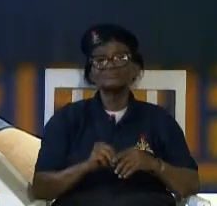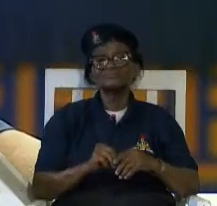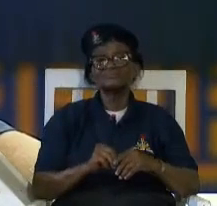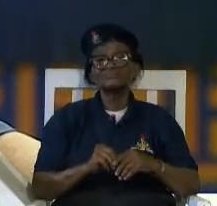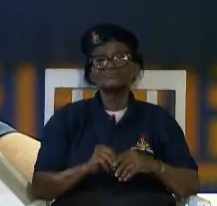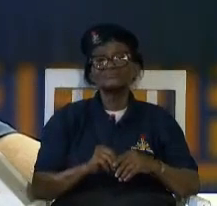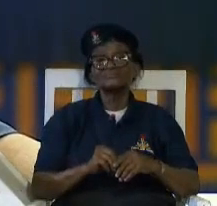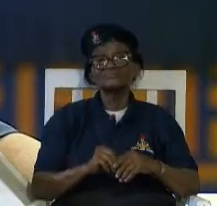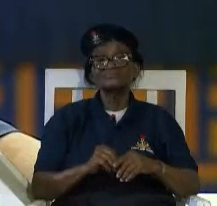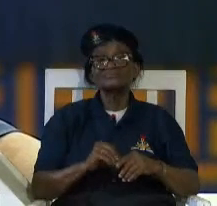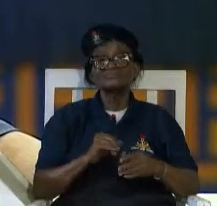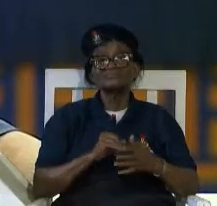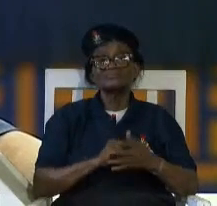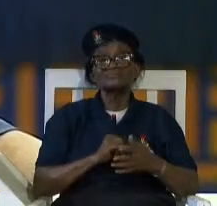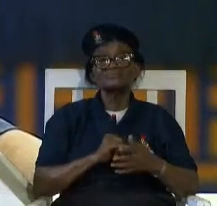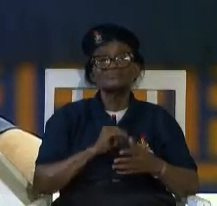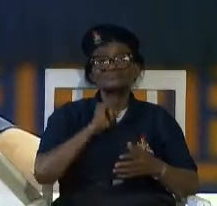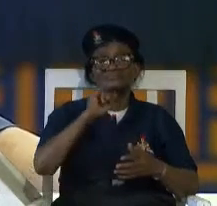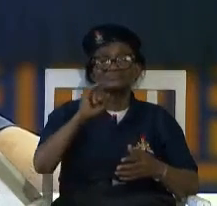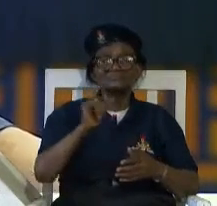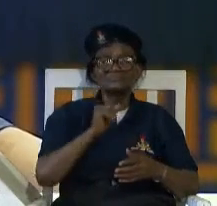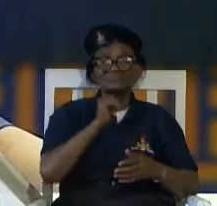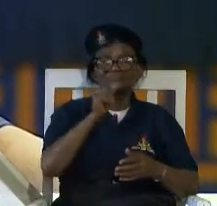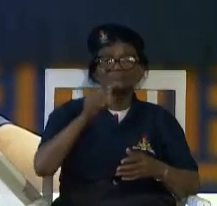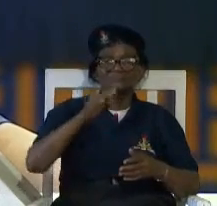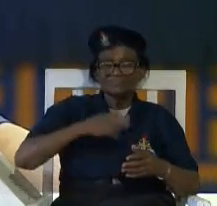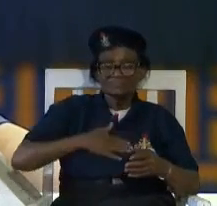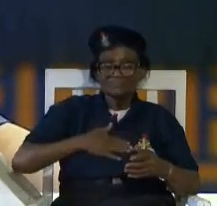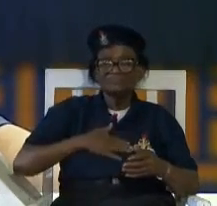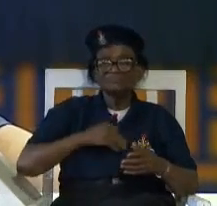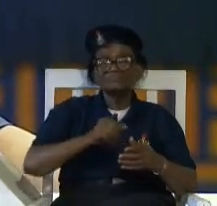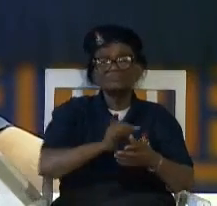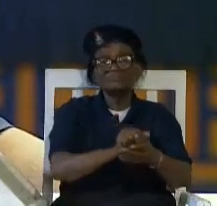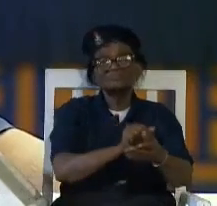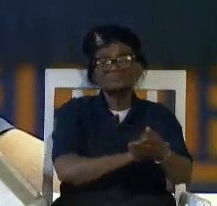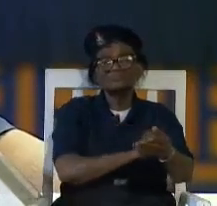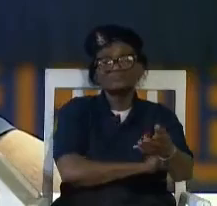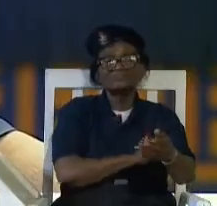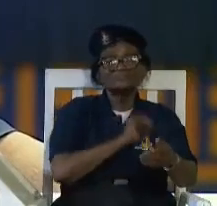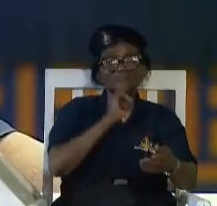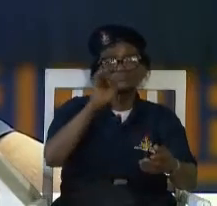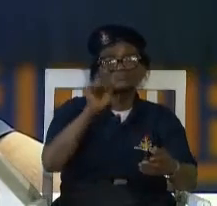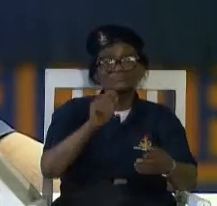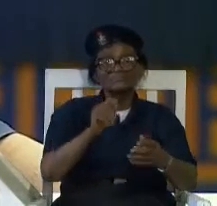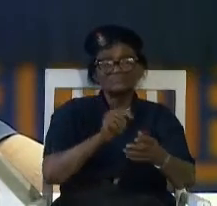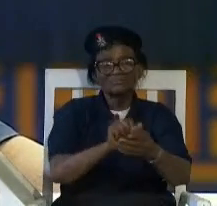it's not my standard, it's the standard of my Father.